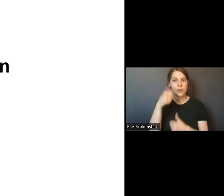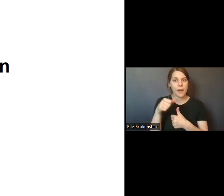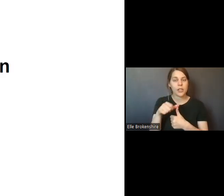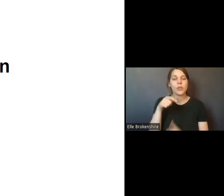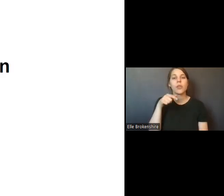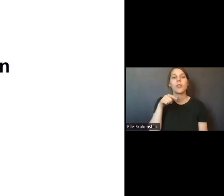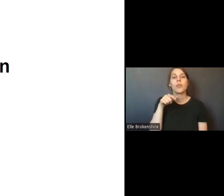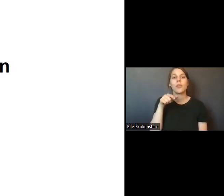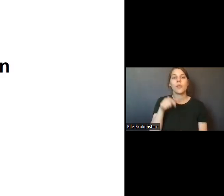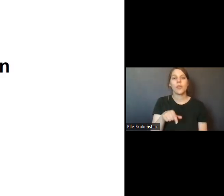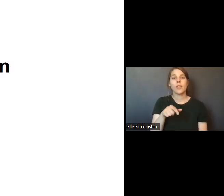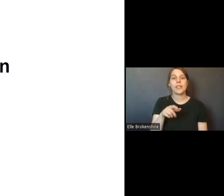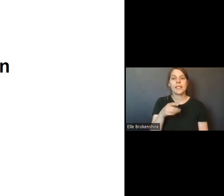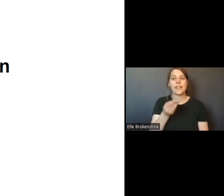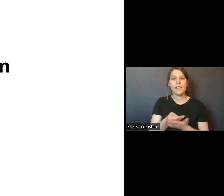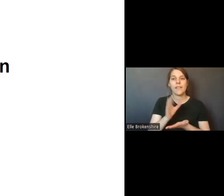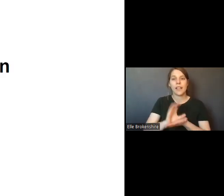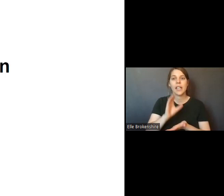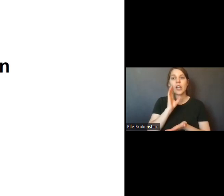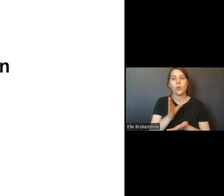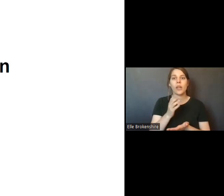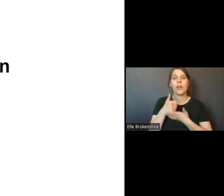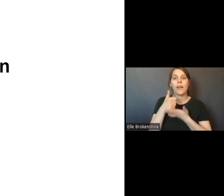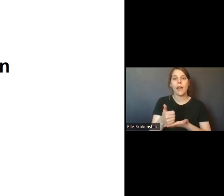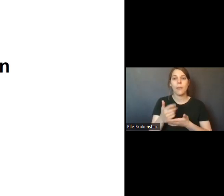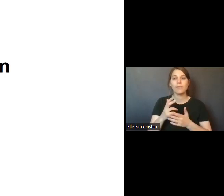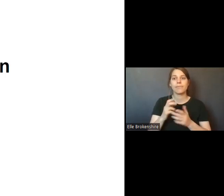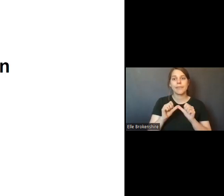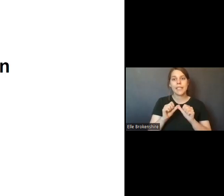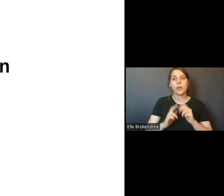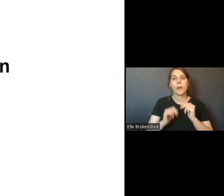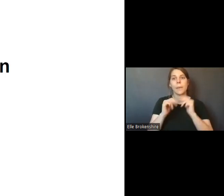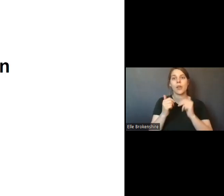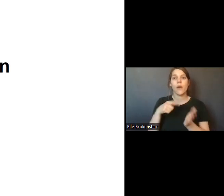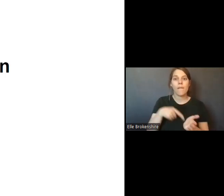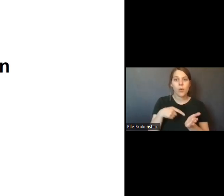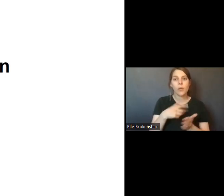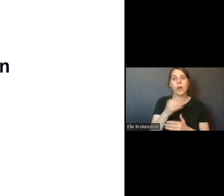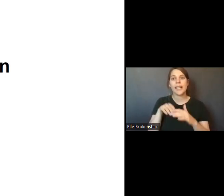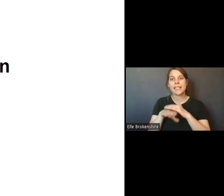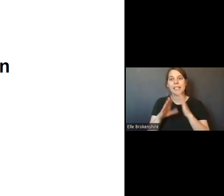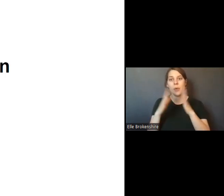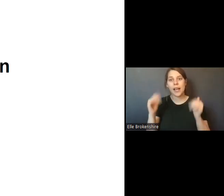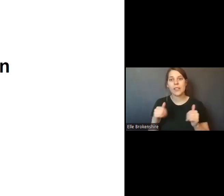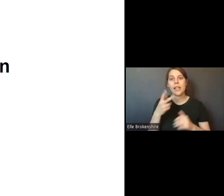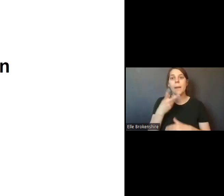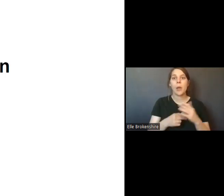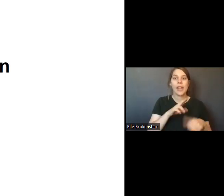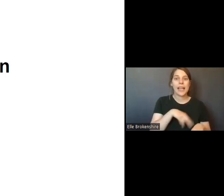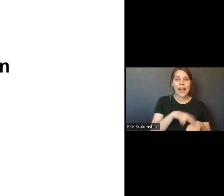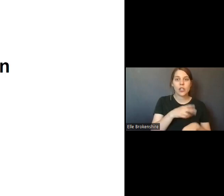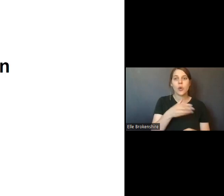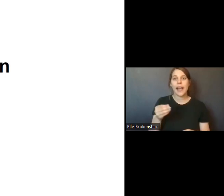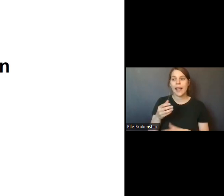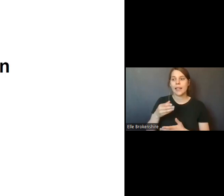acquisition, rehabilitation, or operations of existing affordable housing, both naturally occurring and subsidized. The program